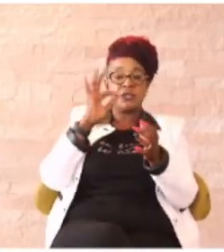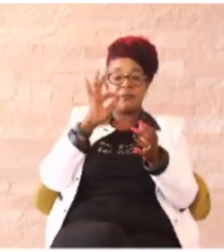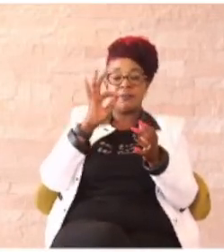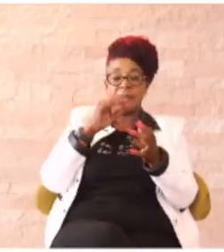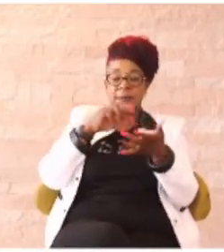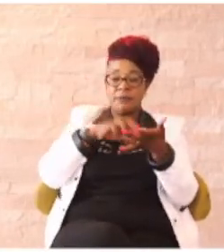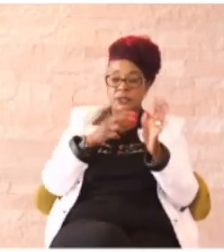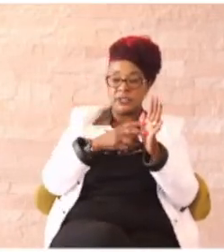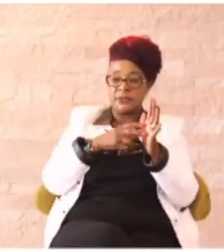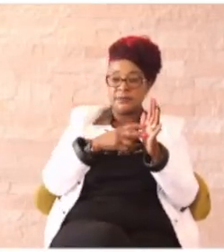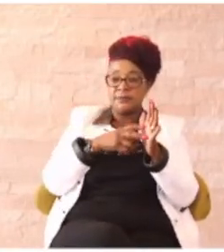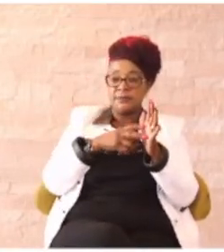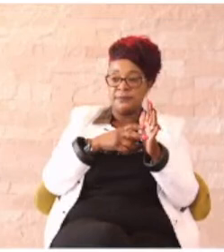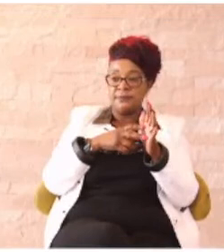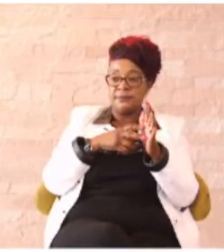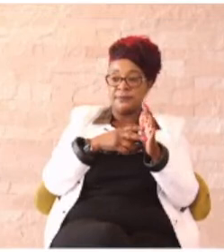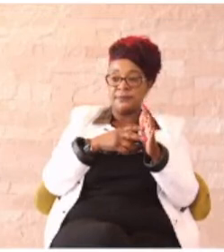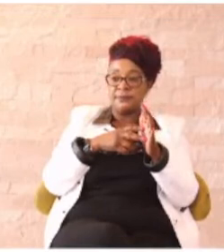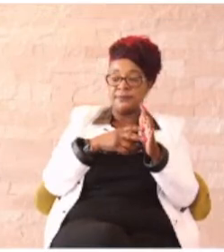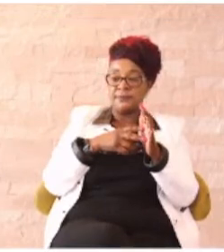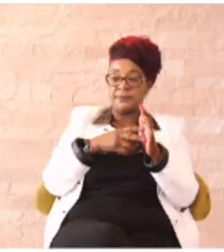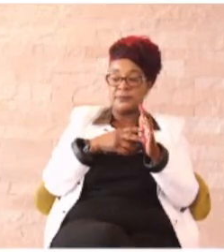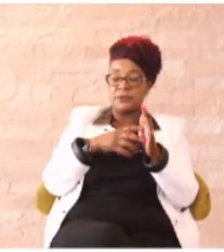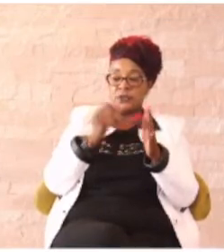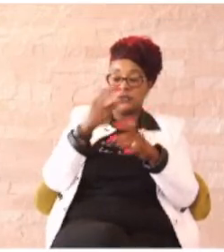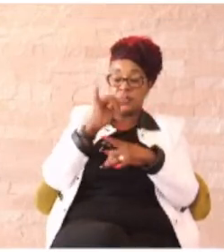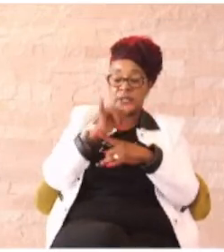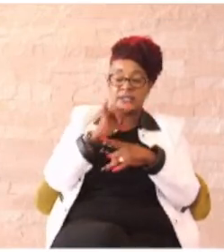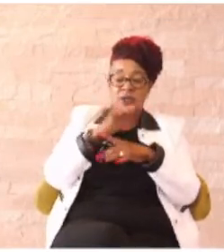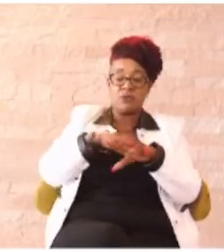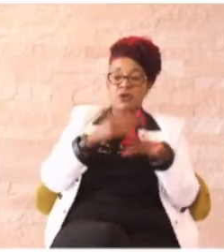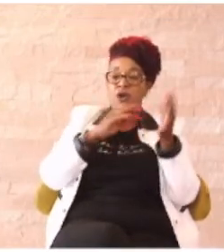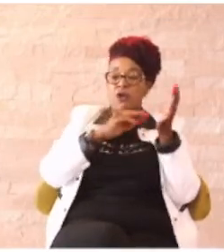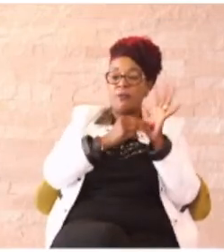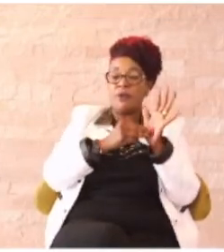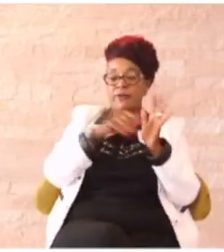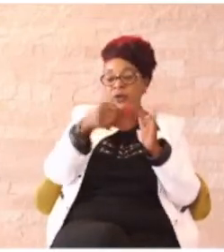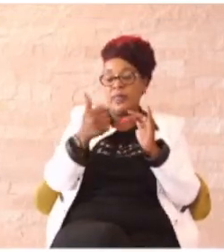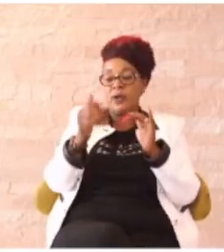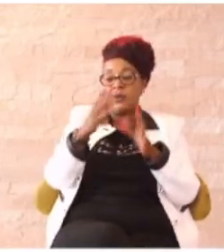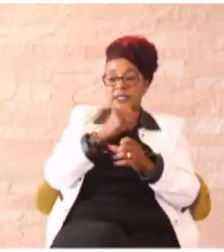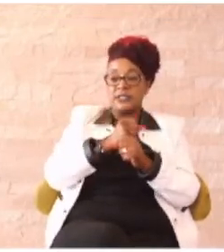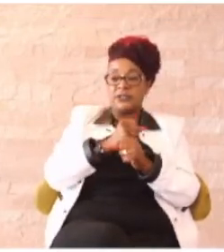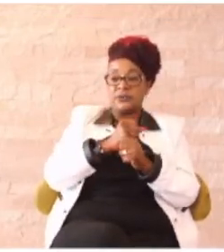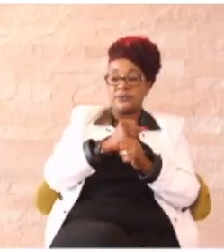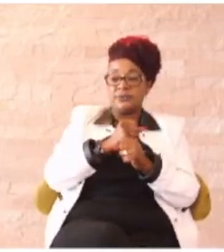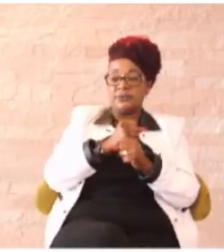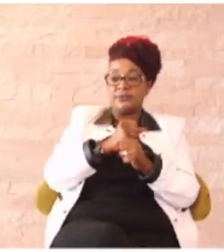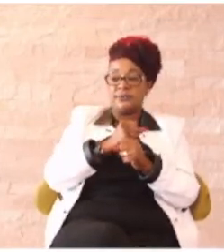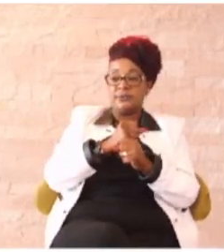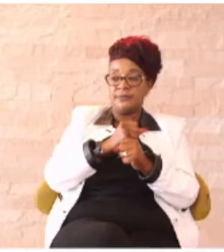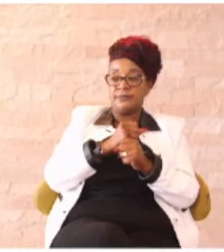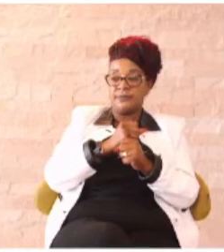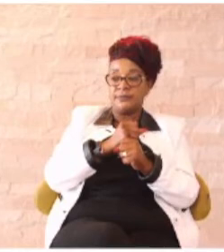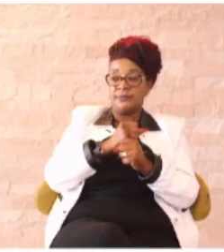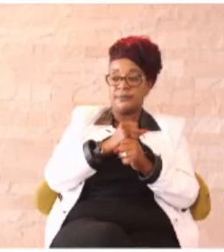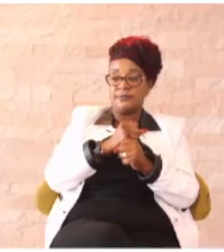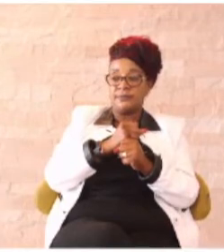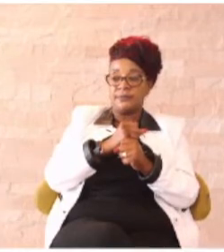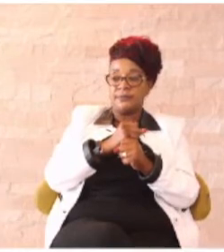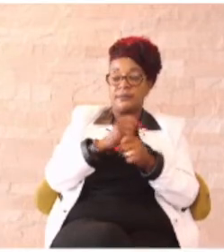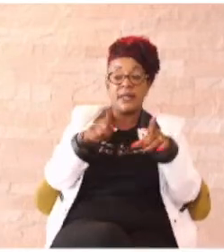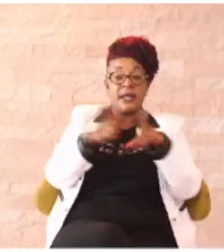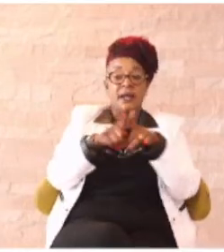so it's a good role model for other organizations too. As a